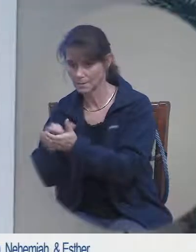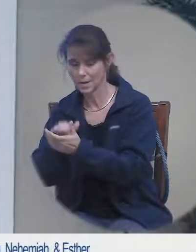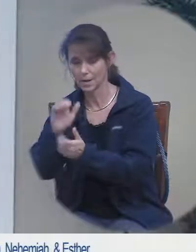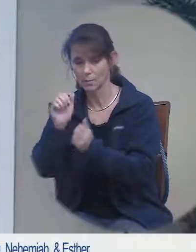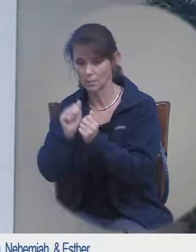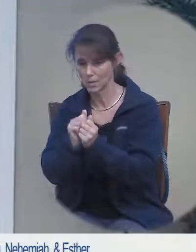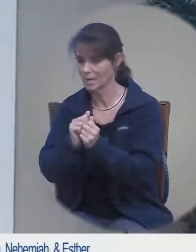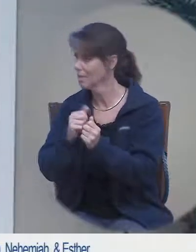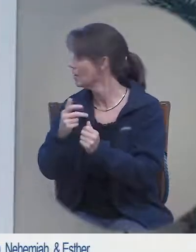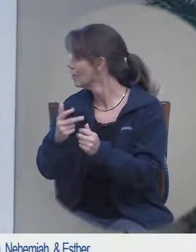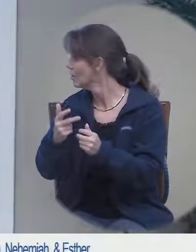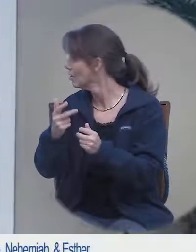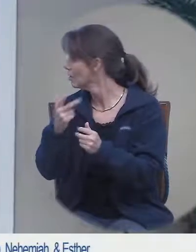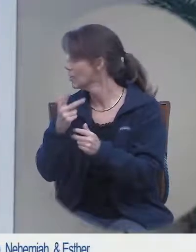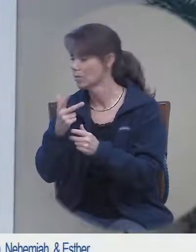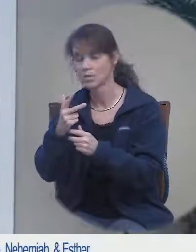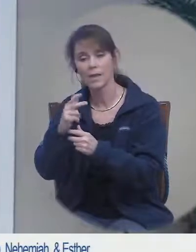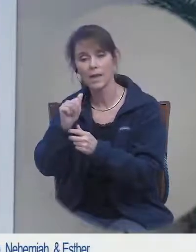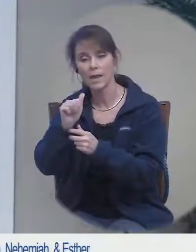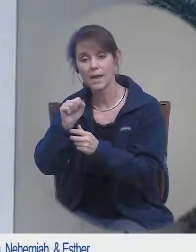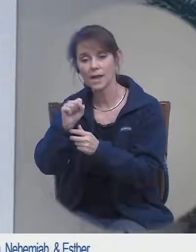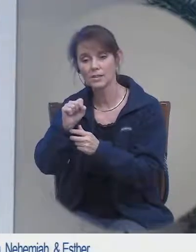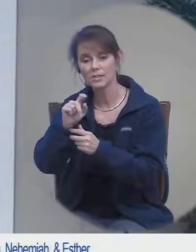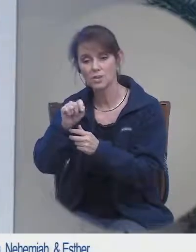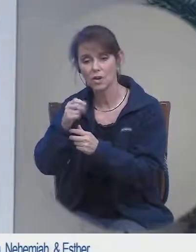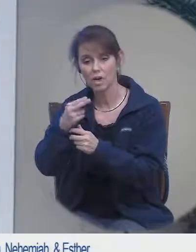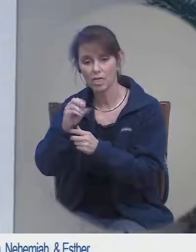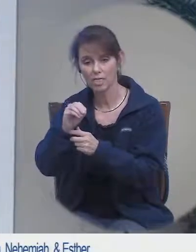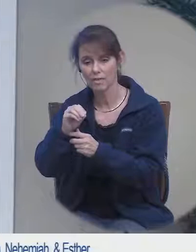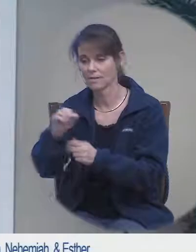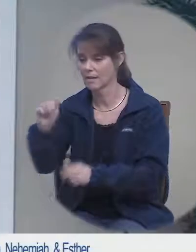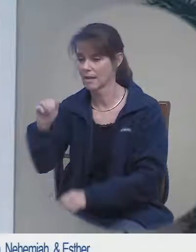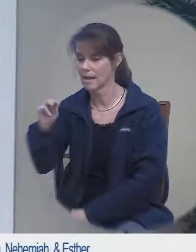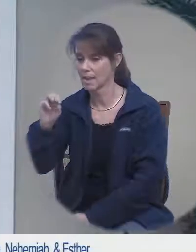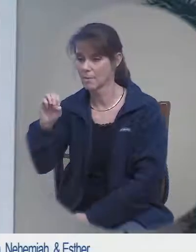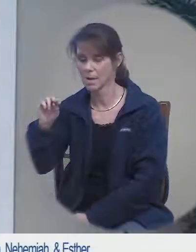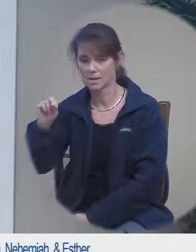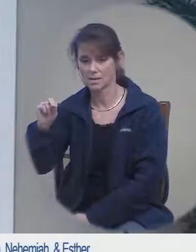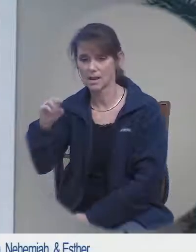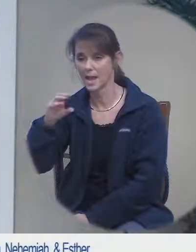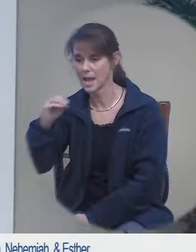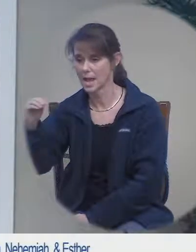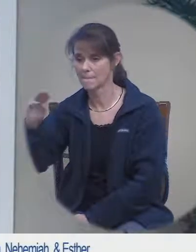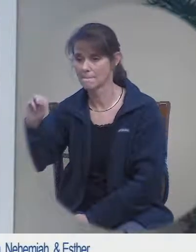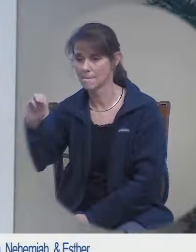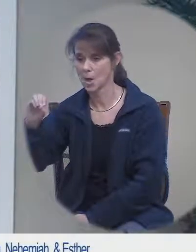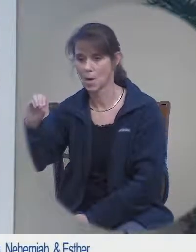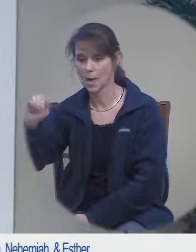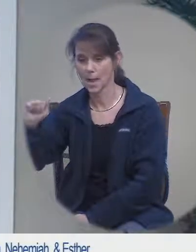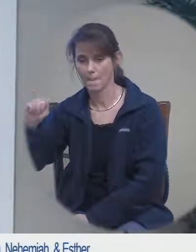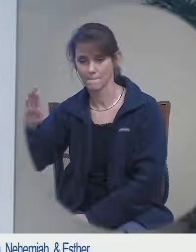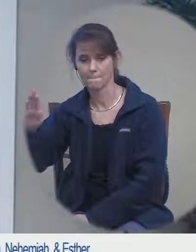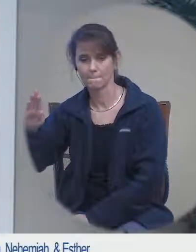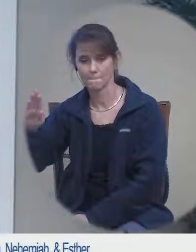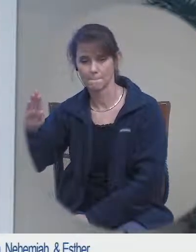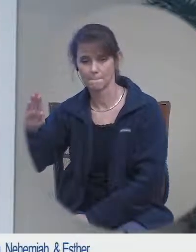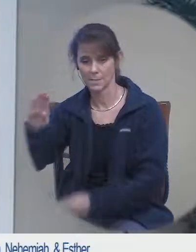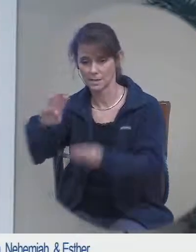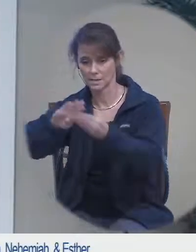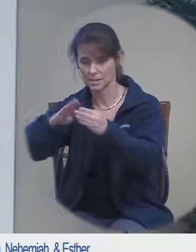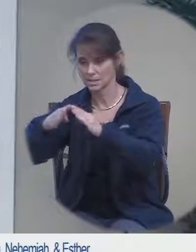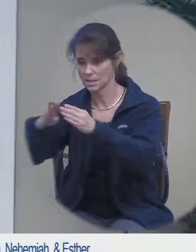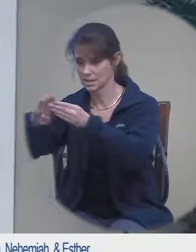Moab. And there's two indications of the text of how far this had gone and the impact that it had on the people. The first is in